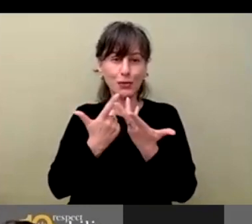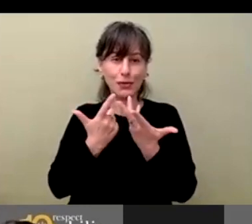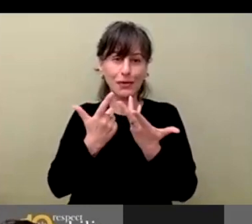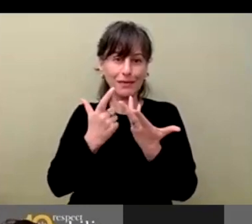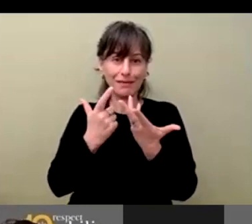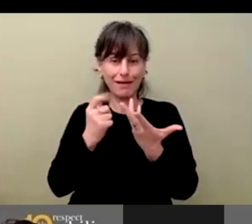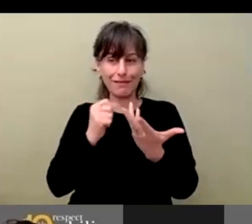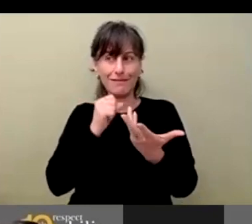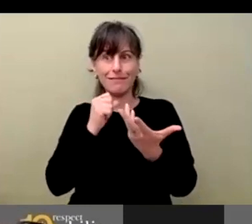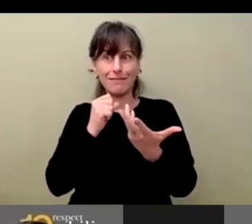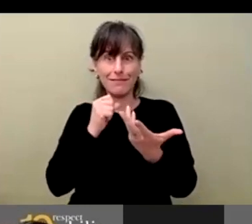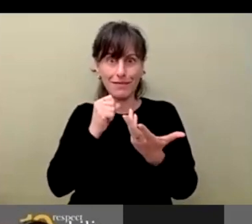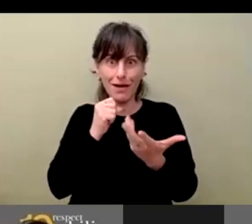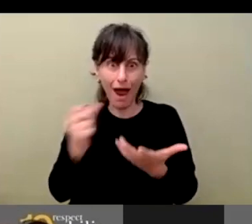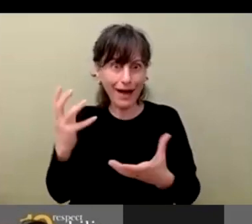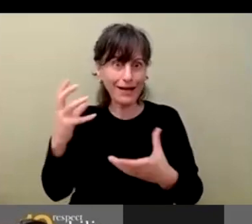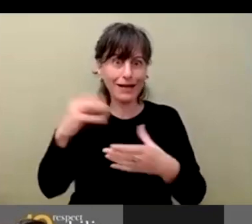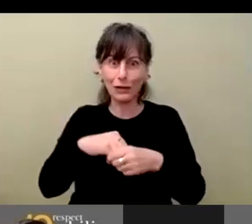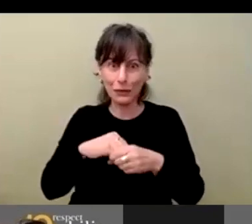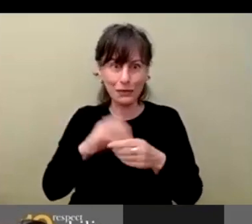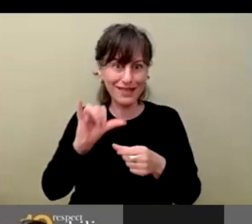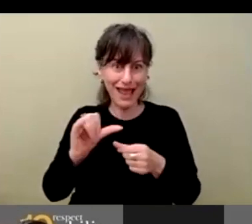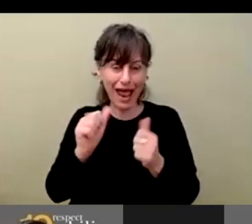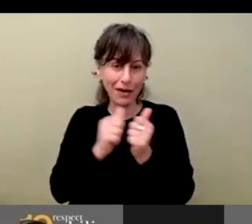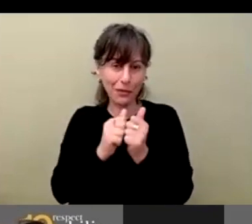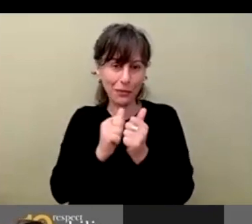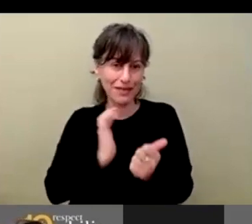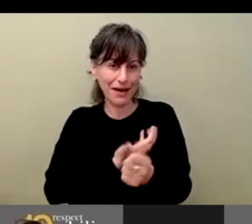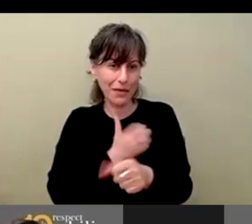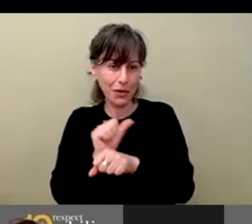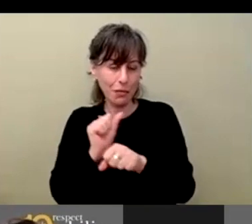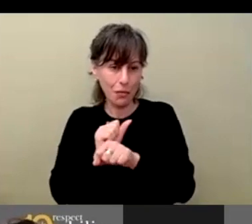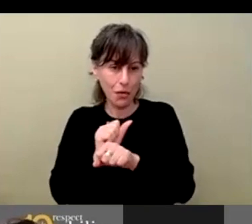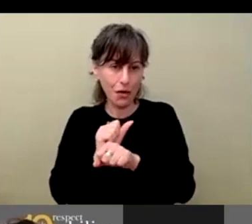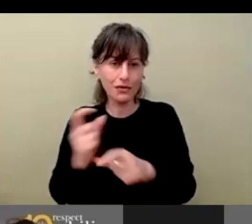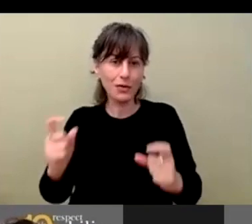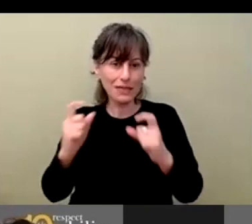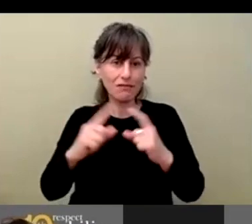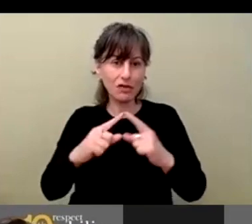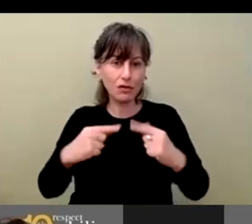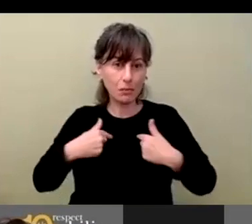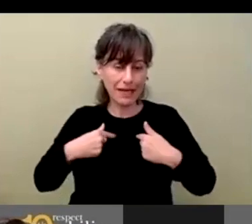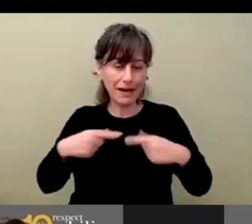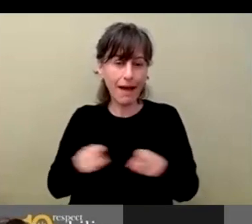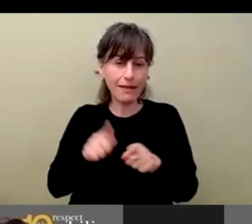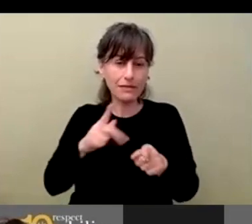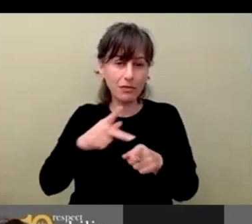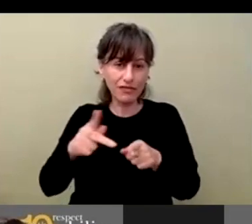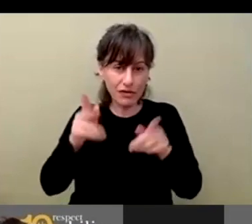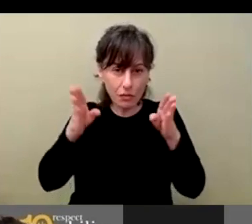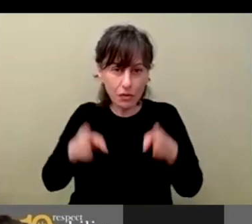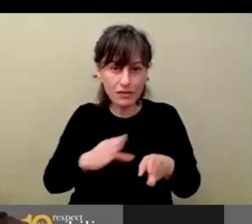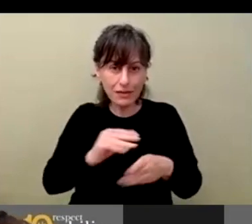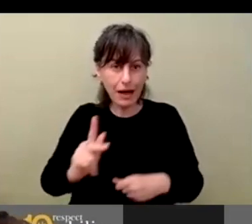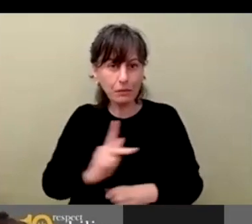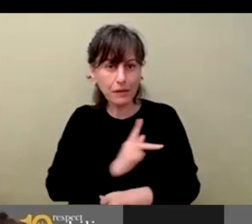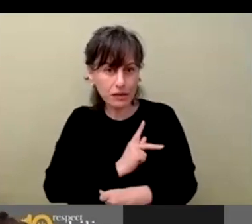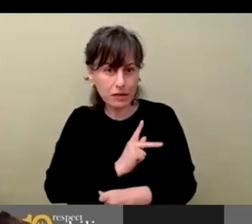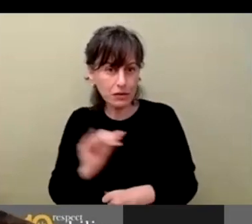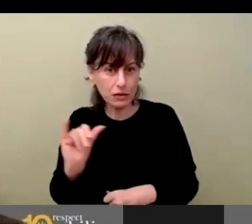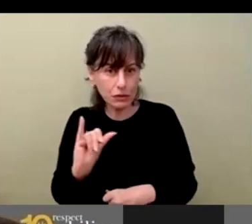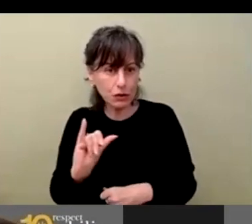doing. So I think it has contributed to me personally and professionally, knowing how